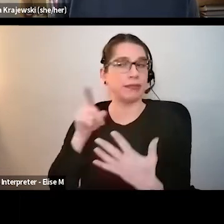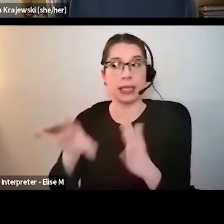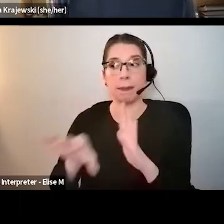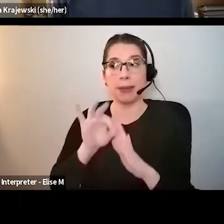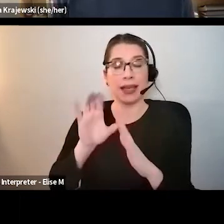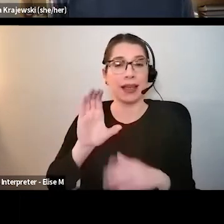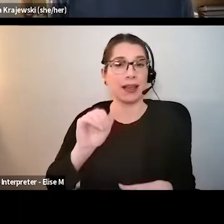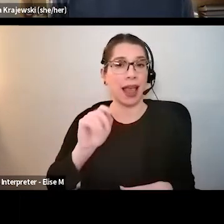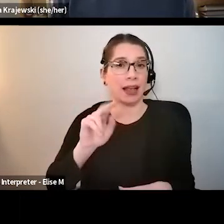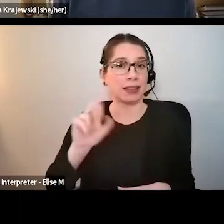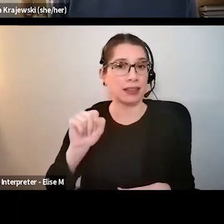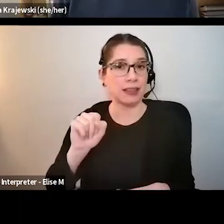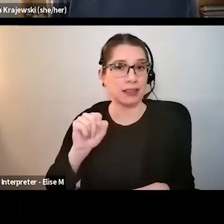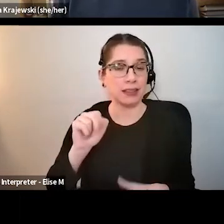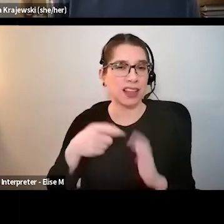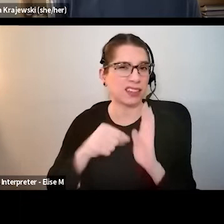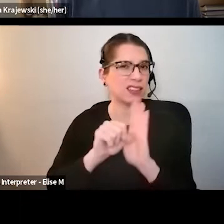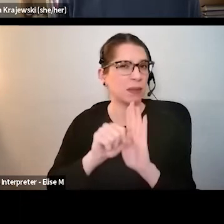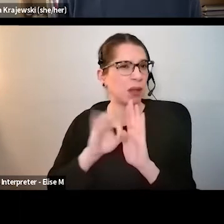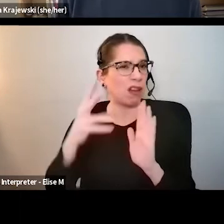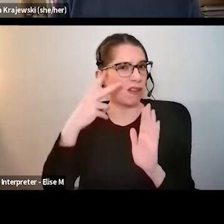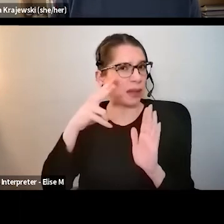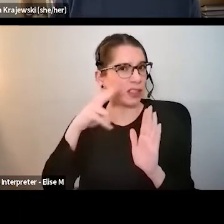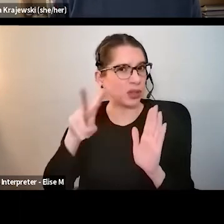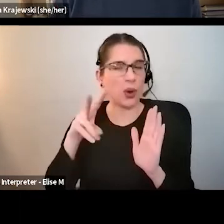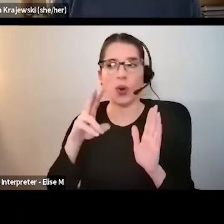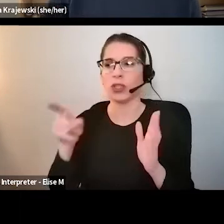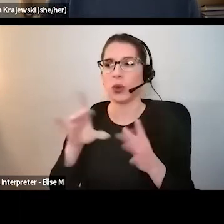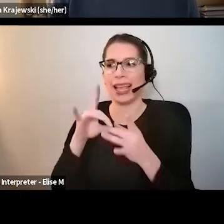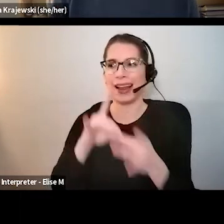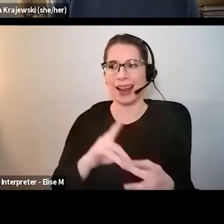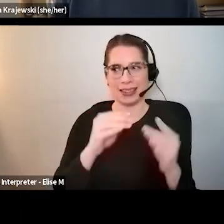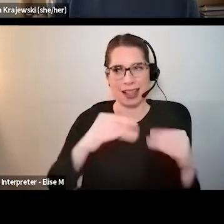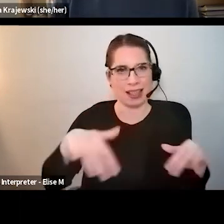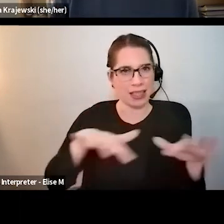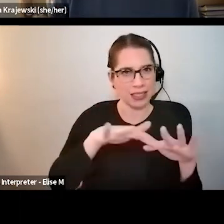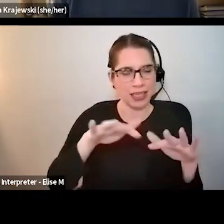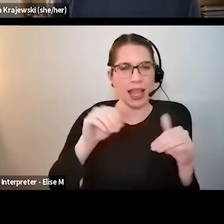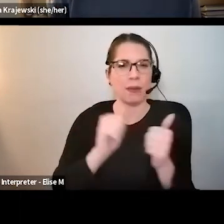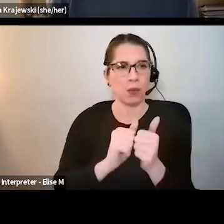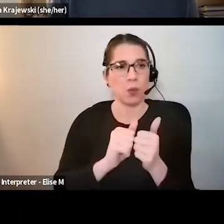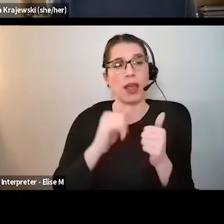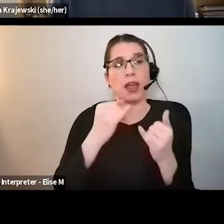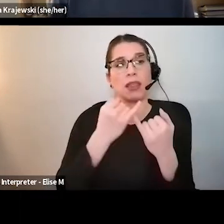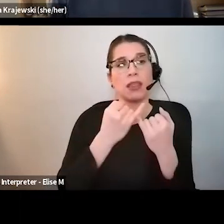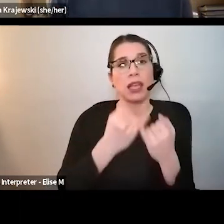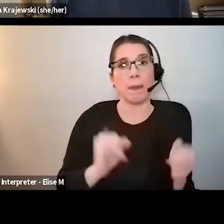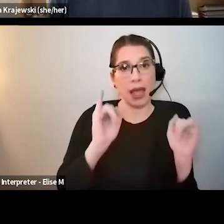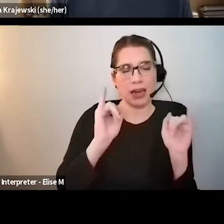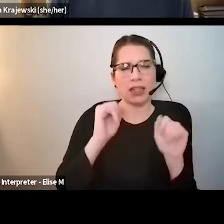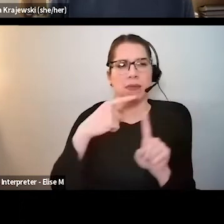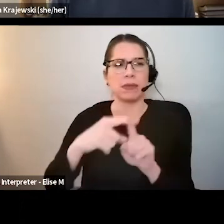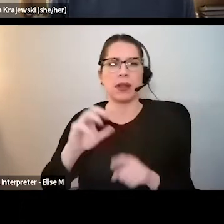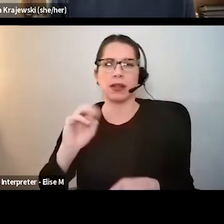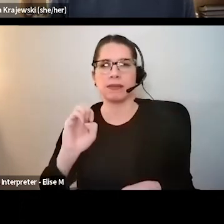nation, Rivera connected the landscape with ideas of independence and Mexicanidad. And as I'm sure many of you